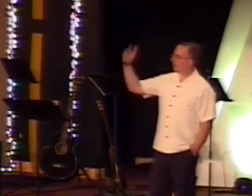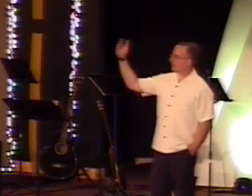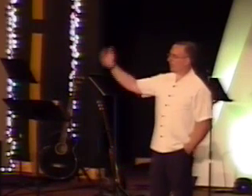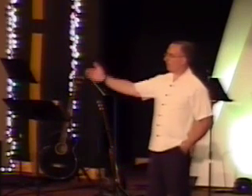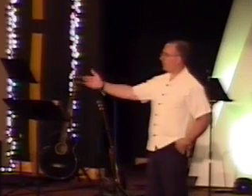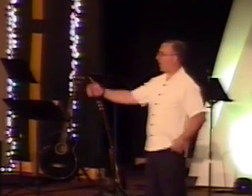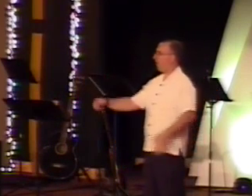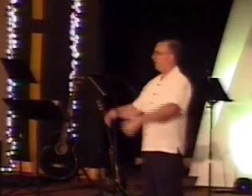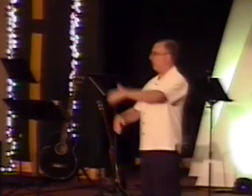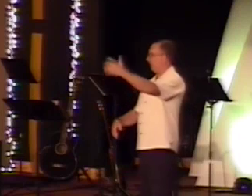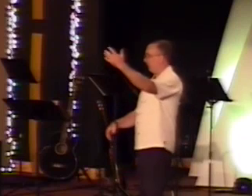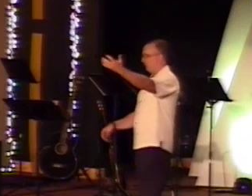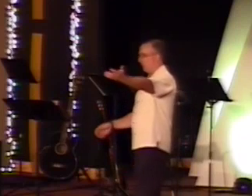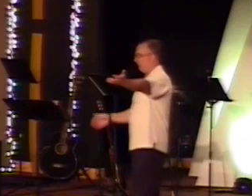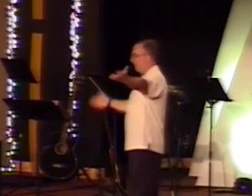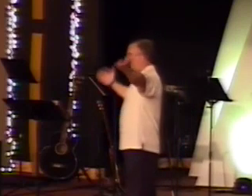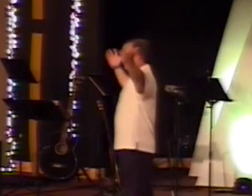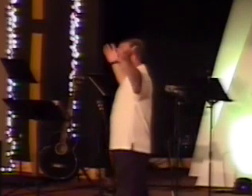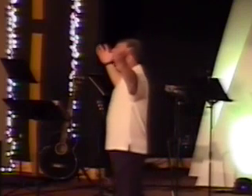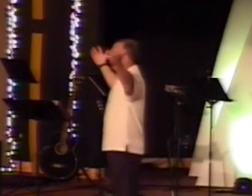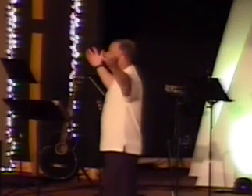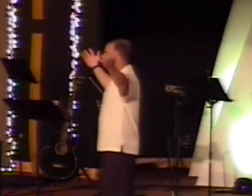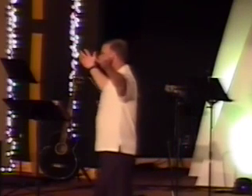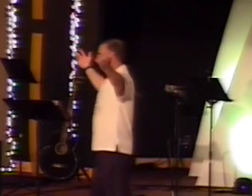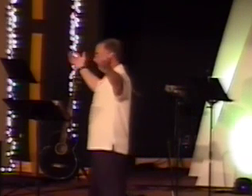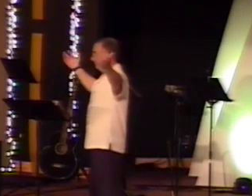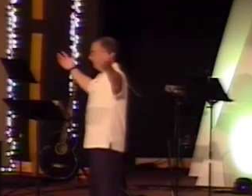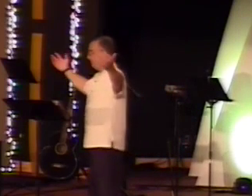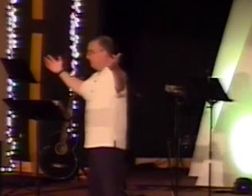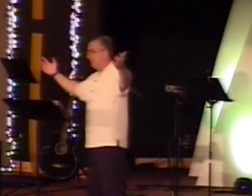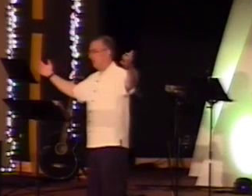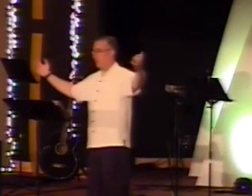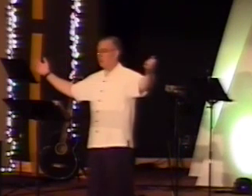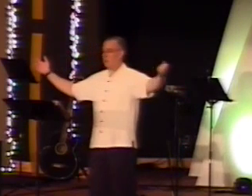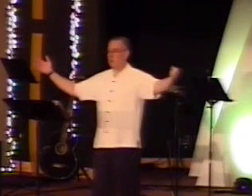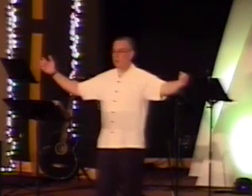So you're either in the kingdom of God or you're in the kingdom of God's enemy. That's the choice you have.